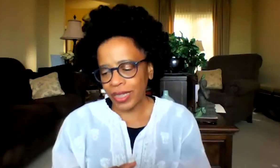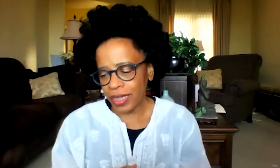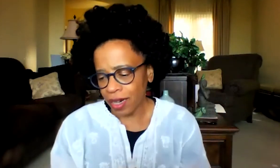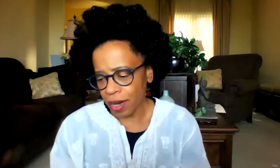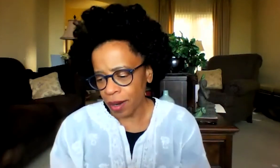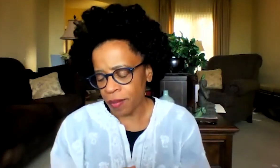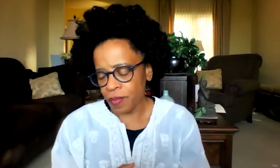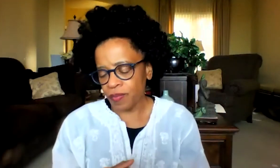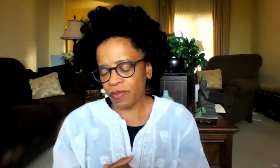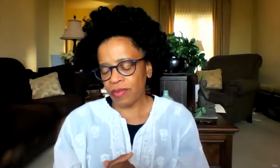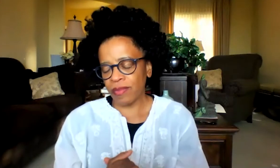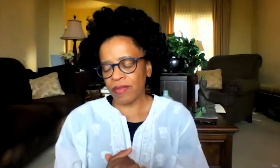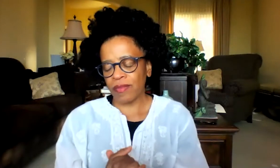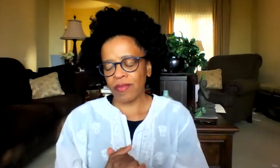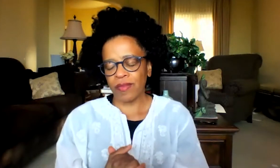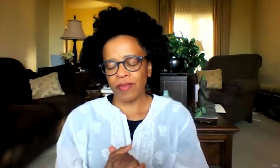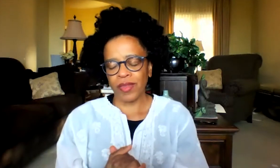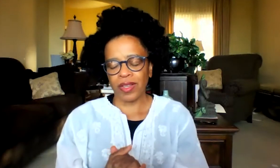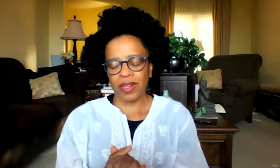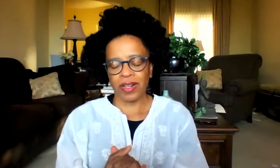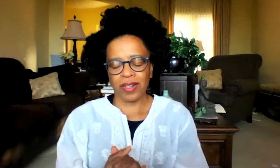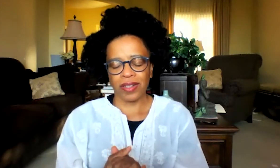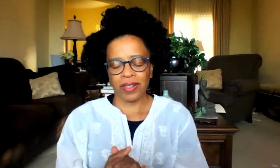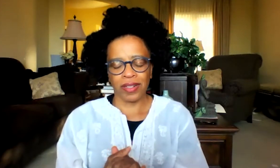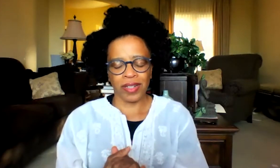So really